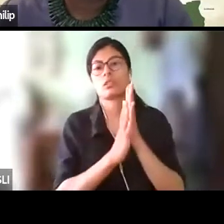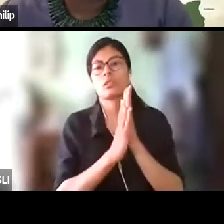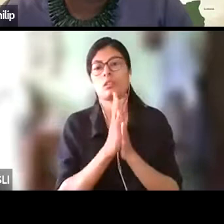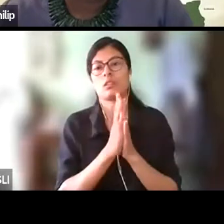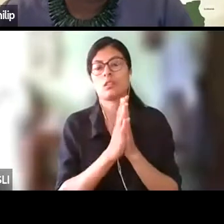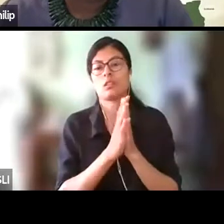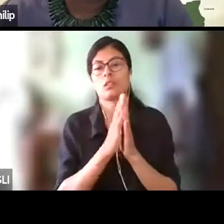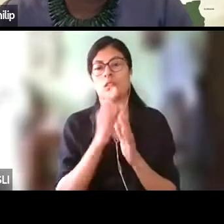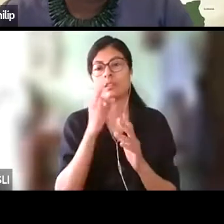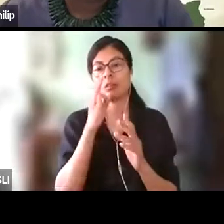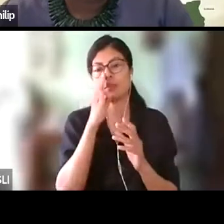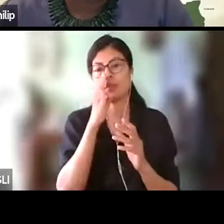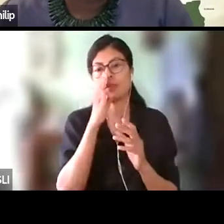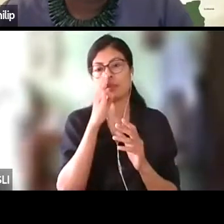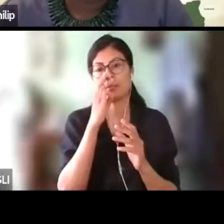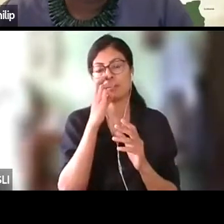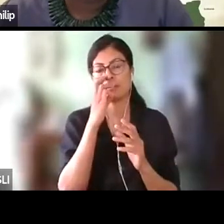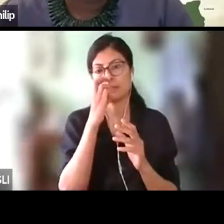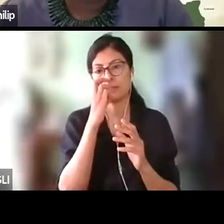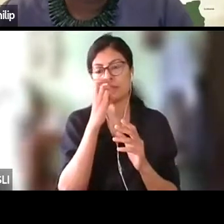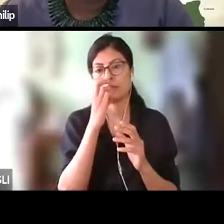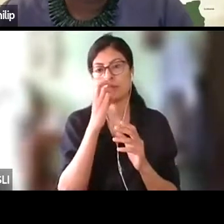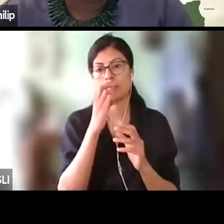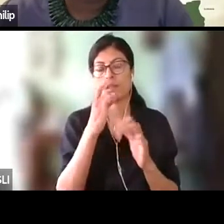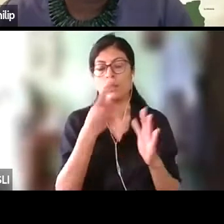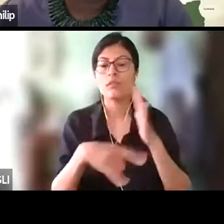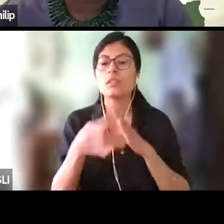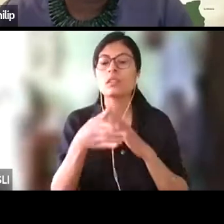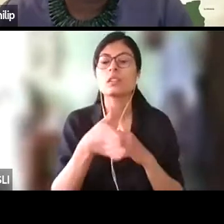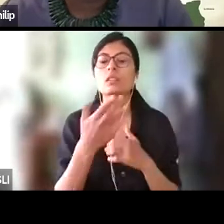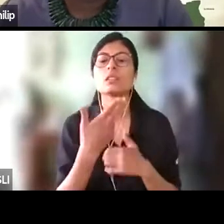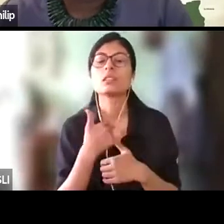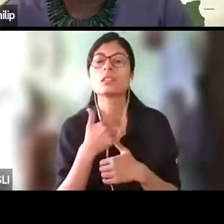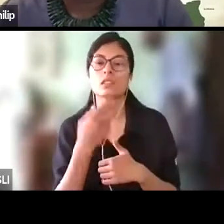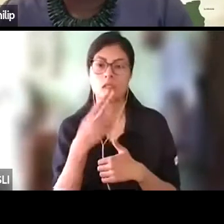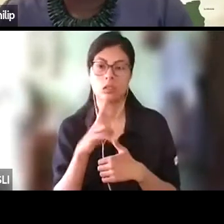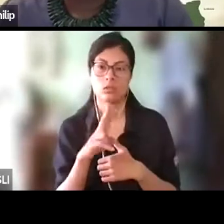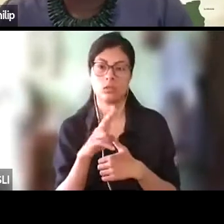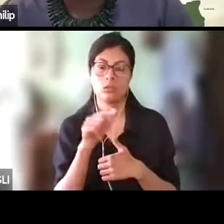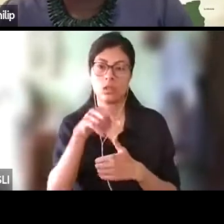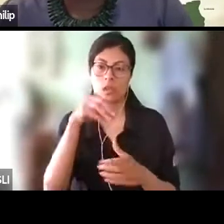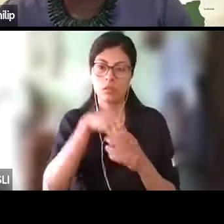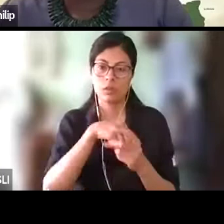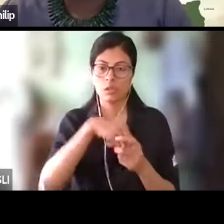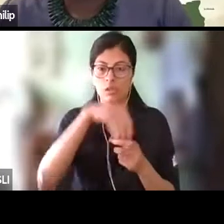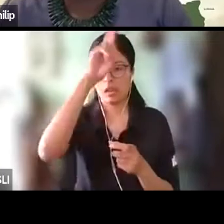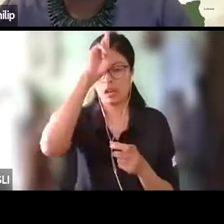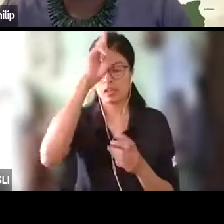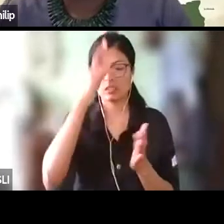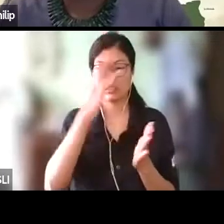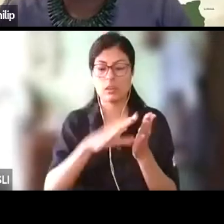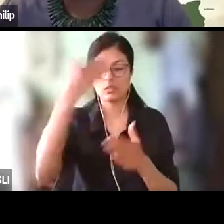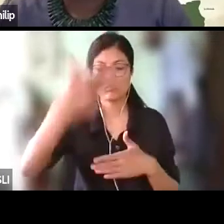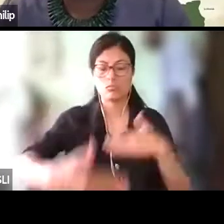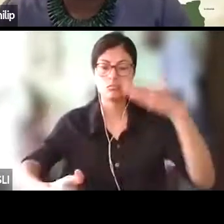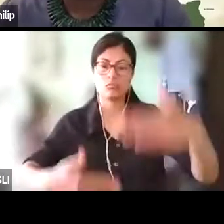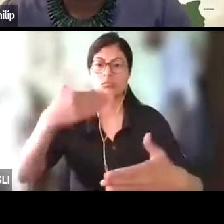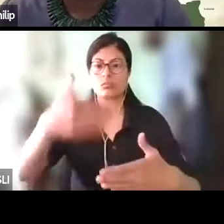in the name of land grabbing and other things. So they are not able to enjoy and